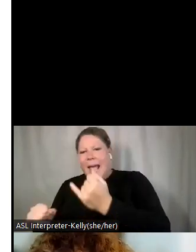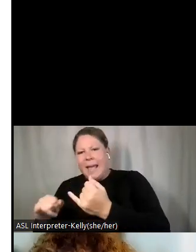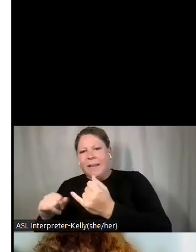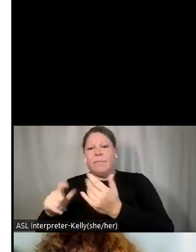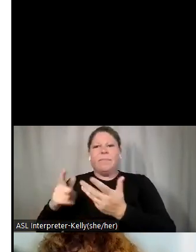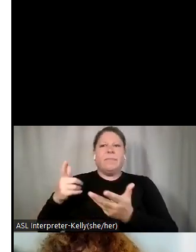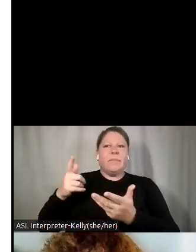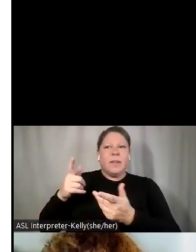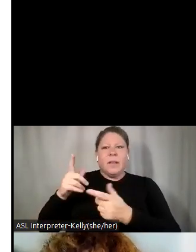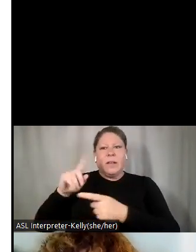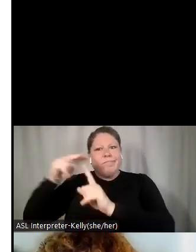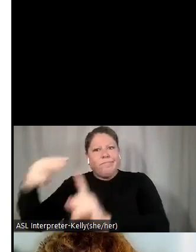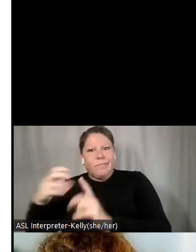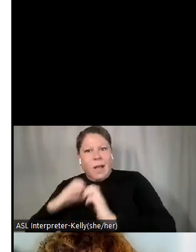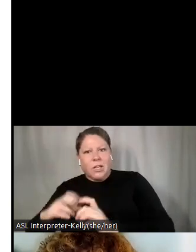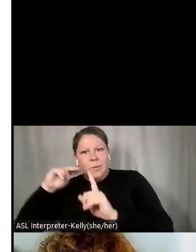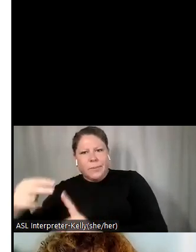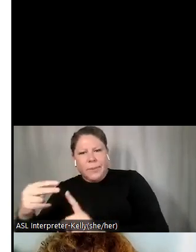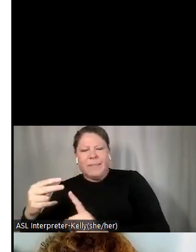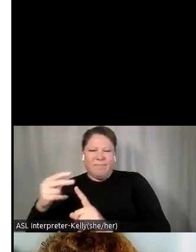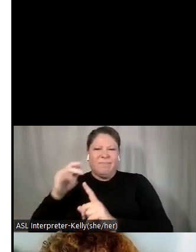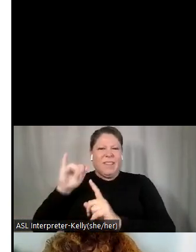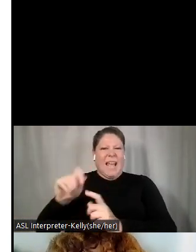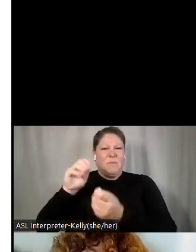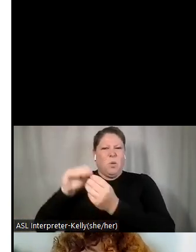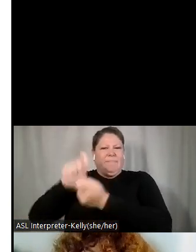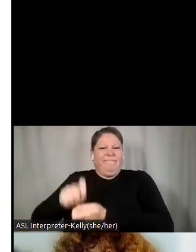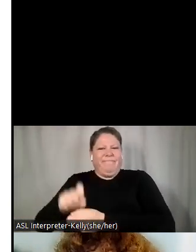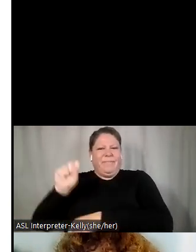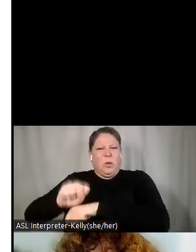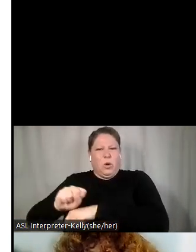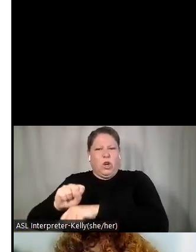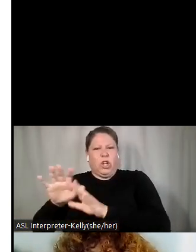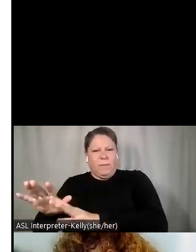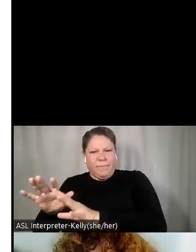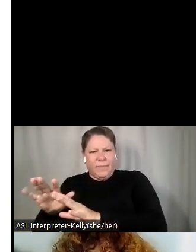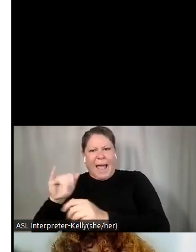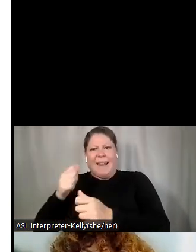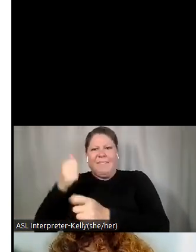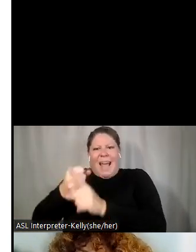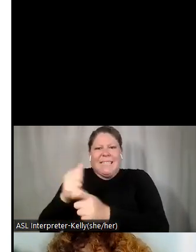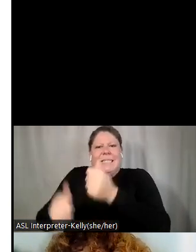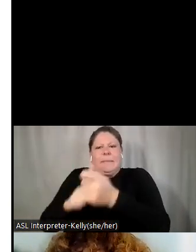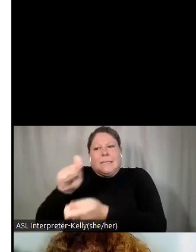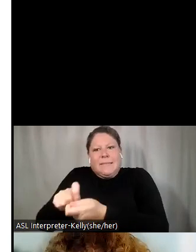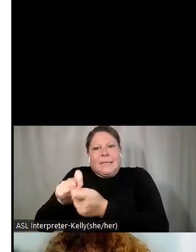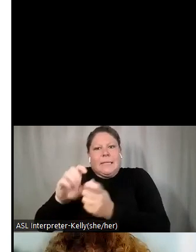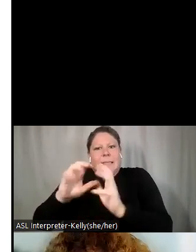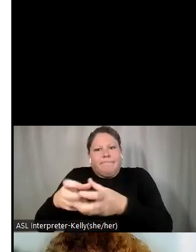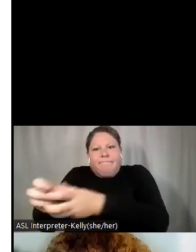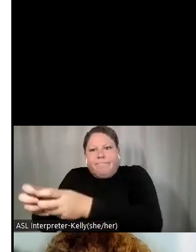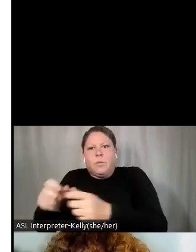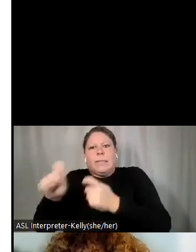that process. So there's a lot of that work that's happening too, along with these more overarching